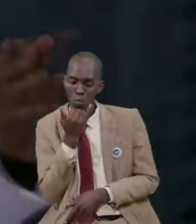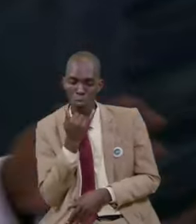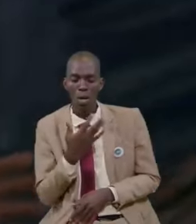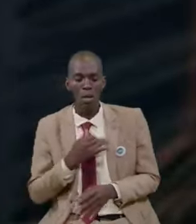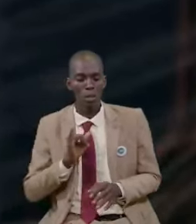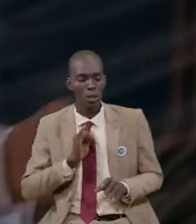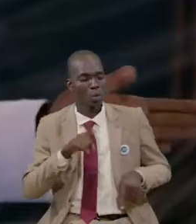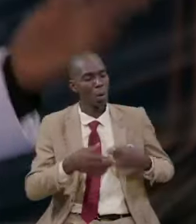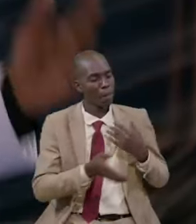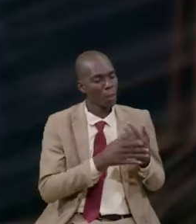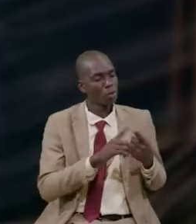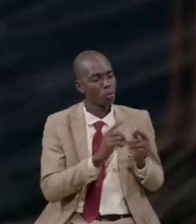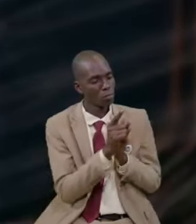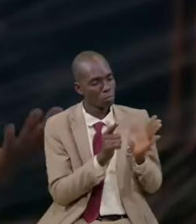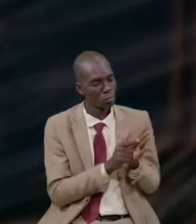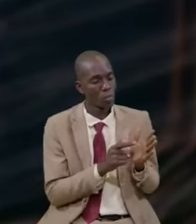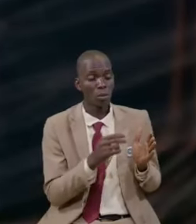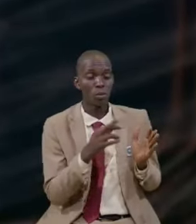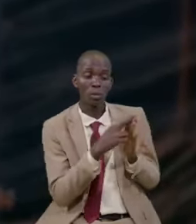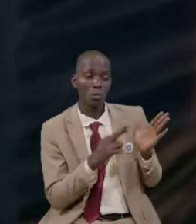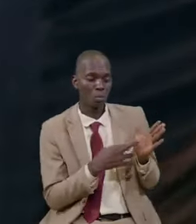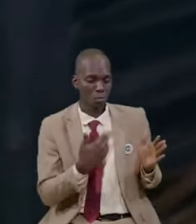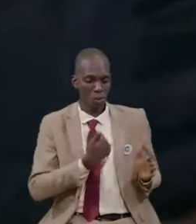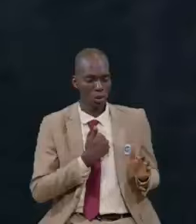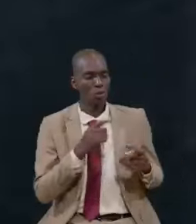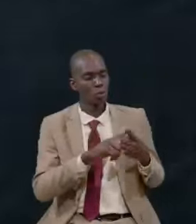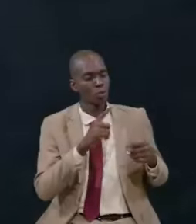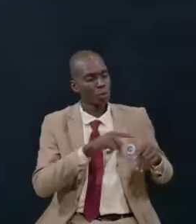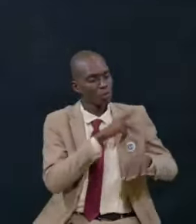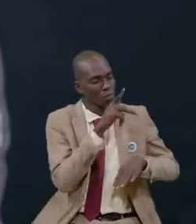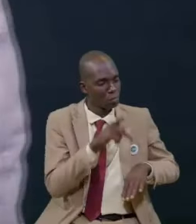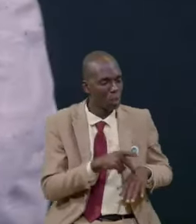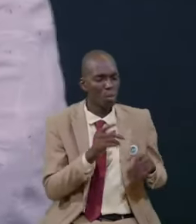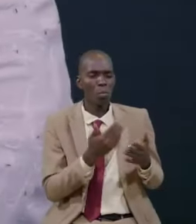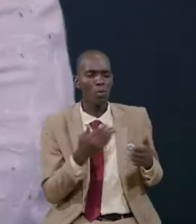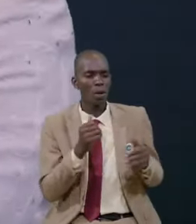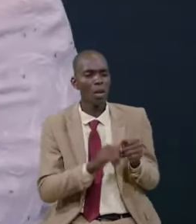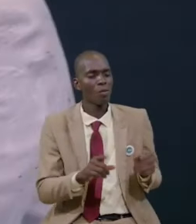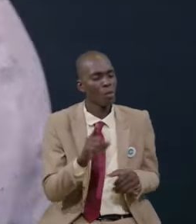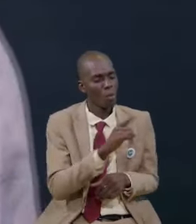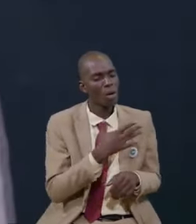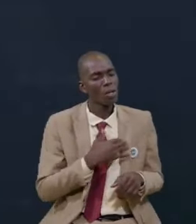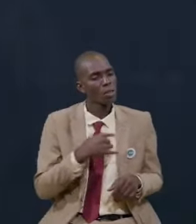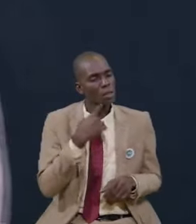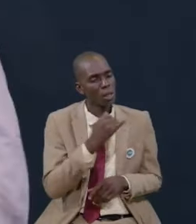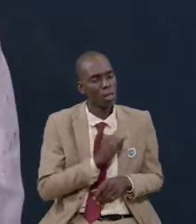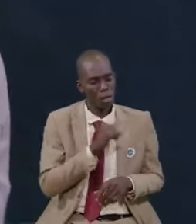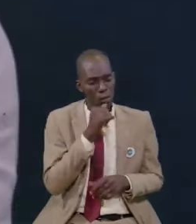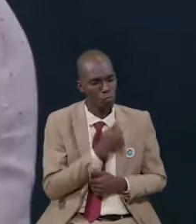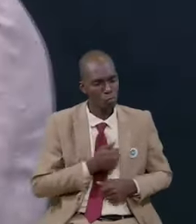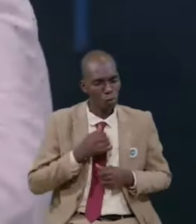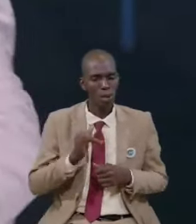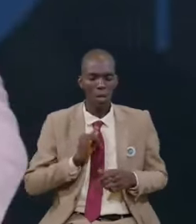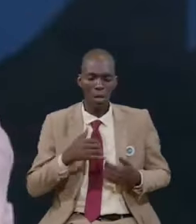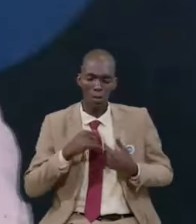could stand before the principal, before anybody, because I made right my way. But you're stealing